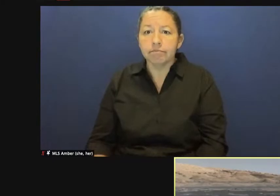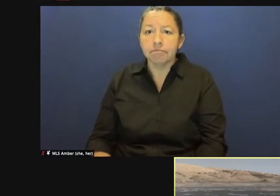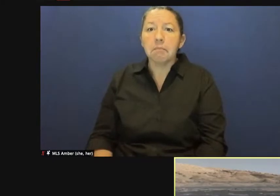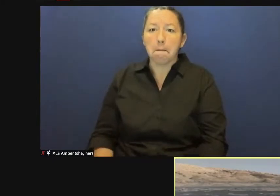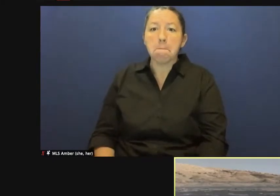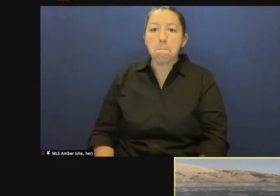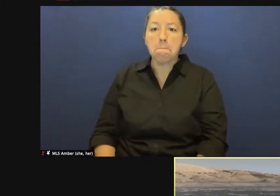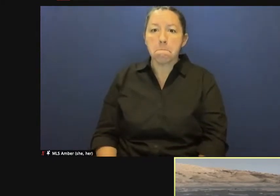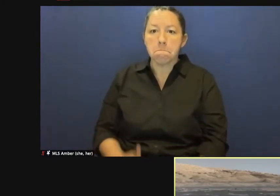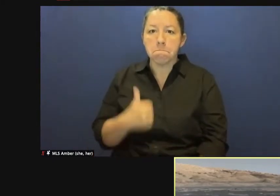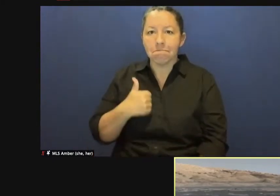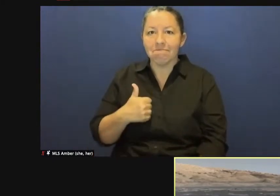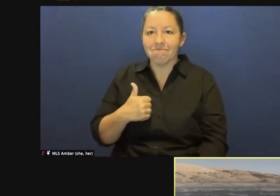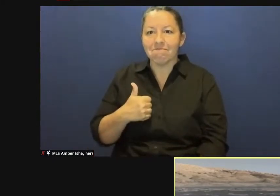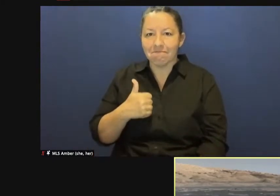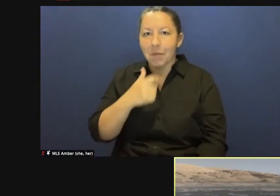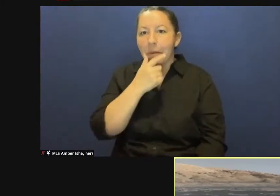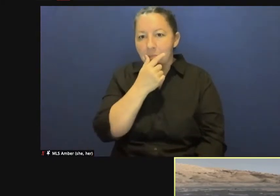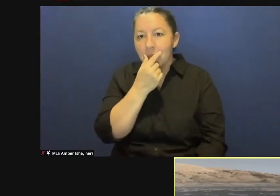let's do that.